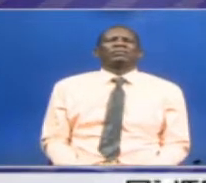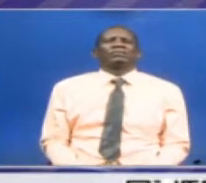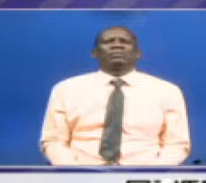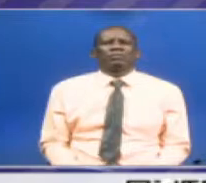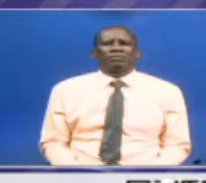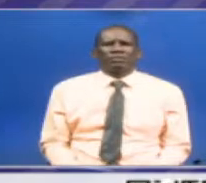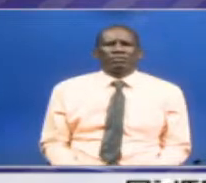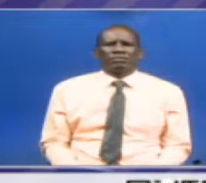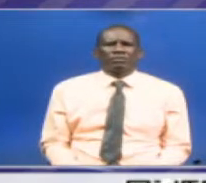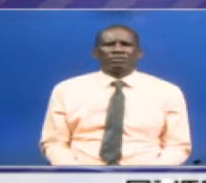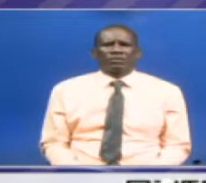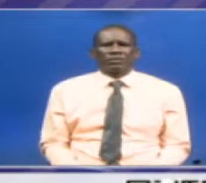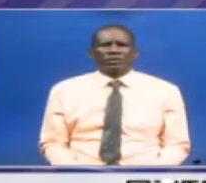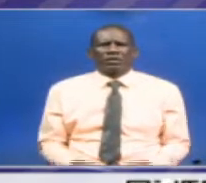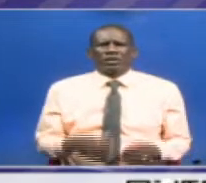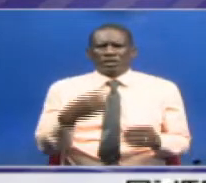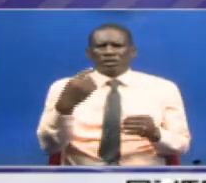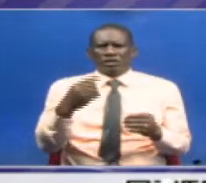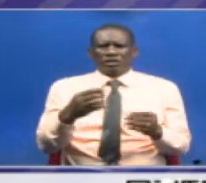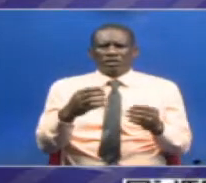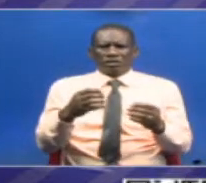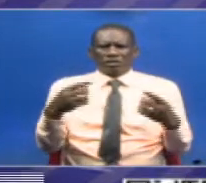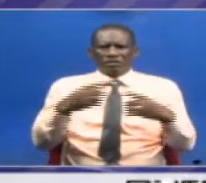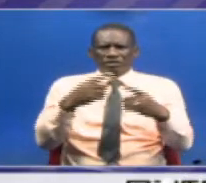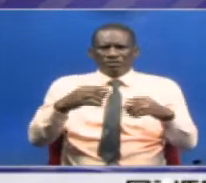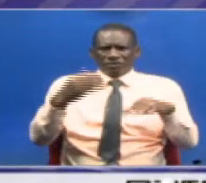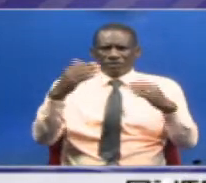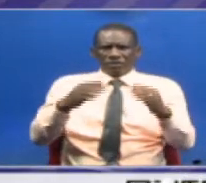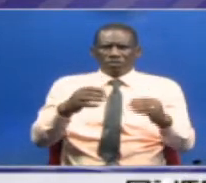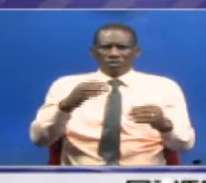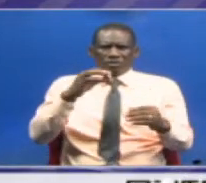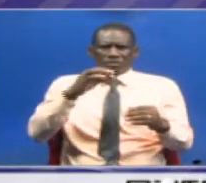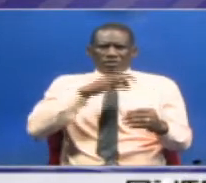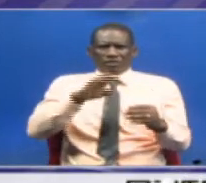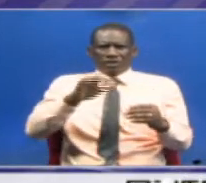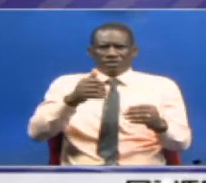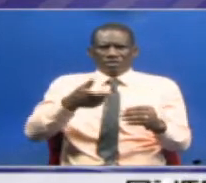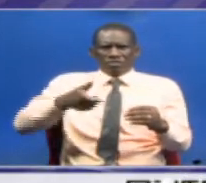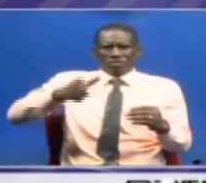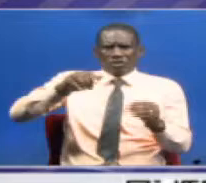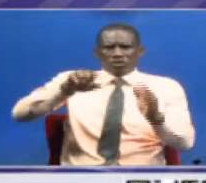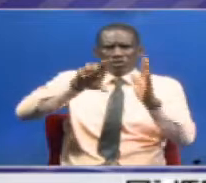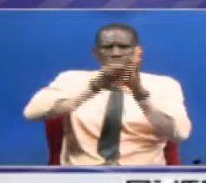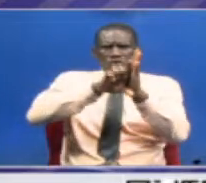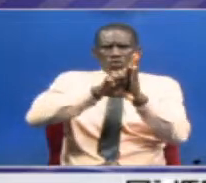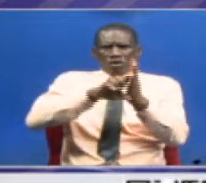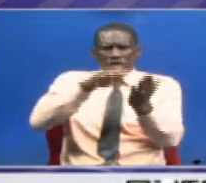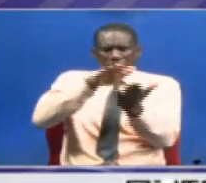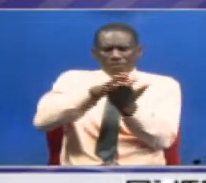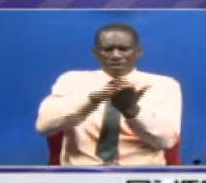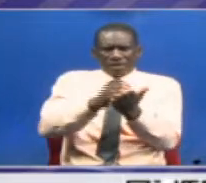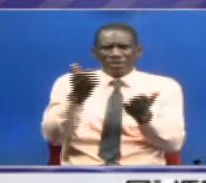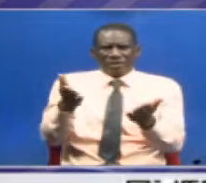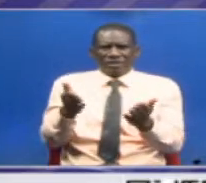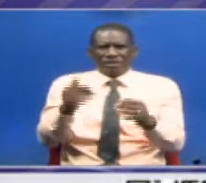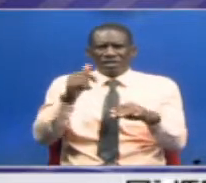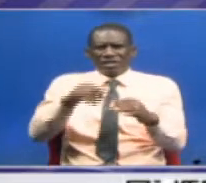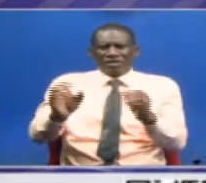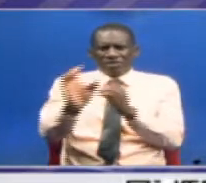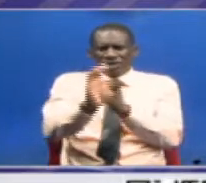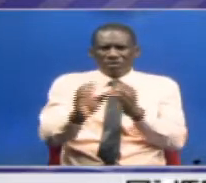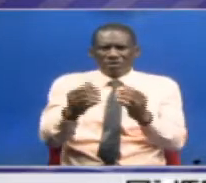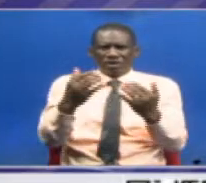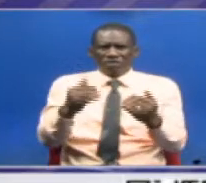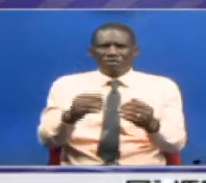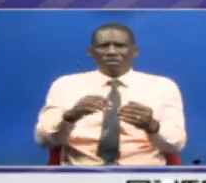Islamic investors in the country are set to benefit following an increase in Sharia-compliant banking entities in the country. Now,